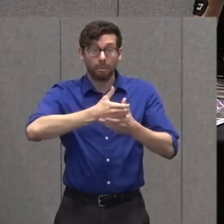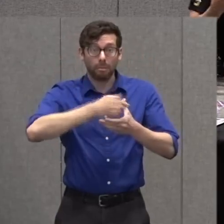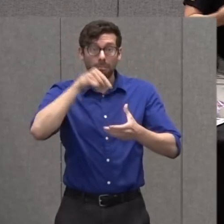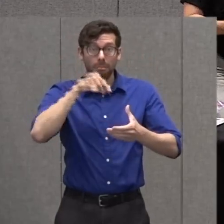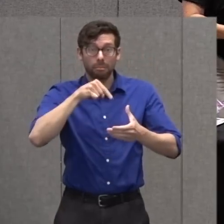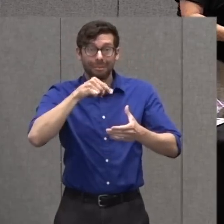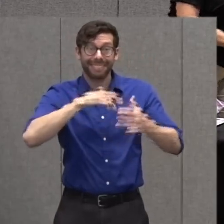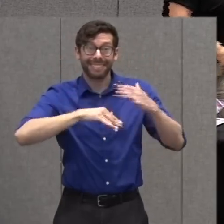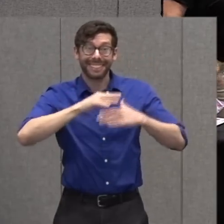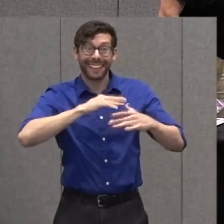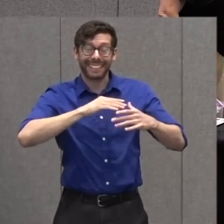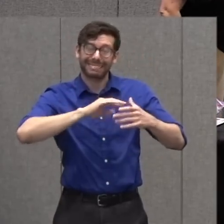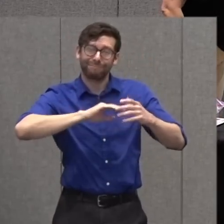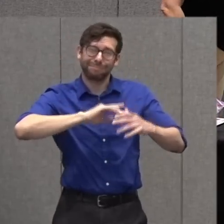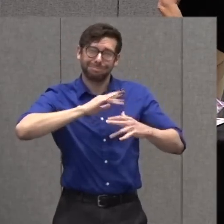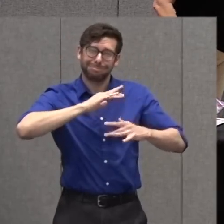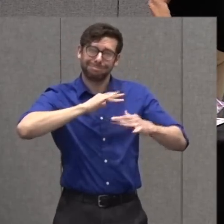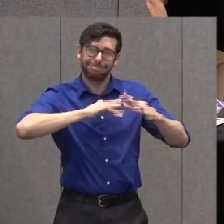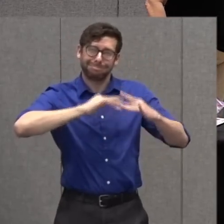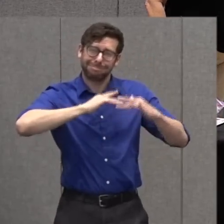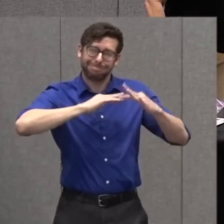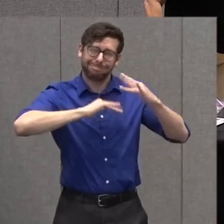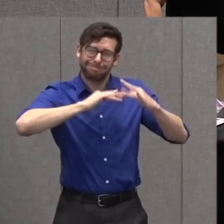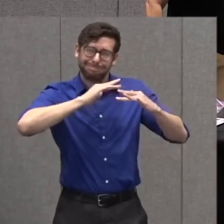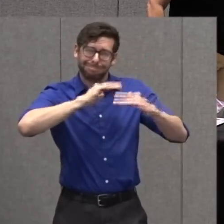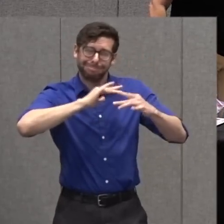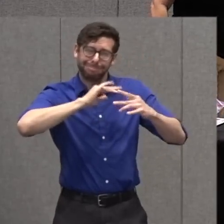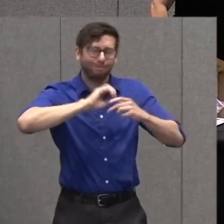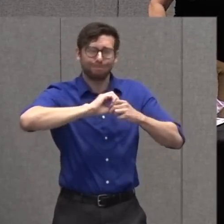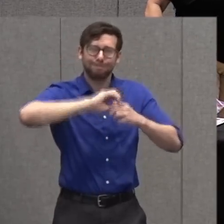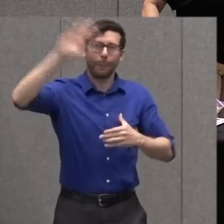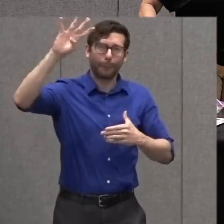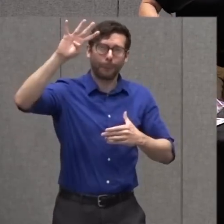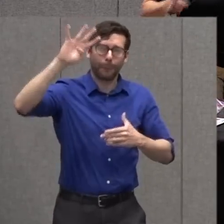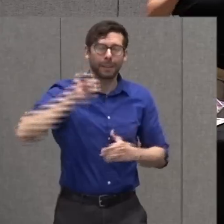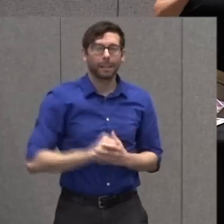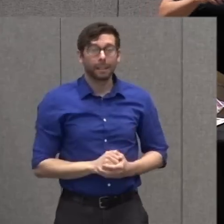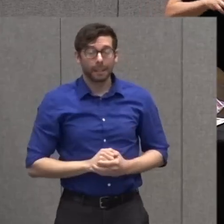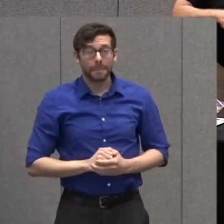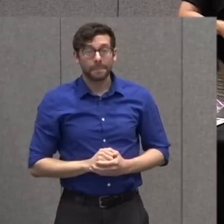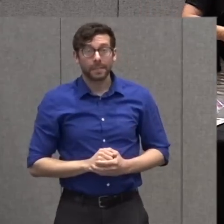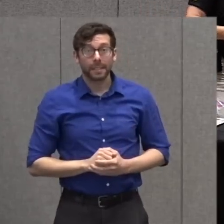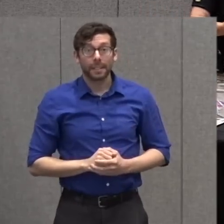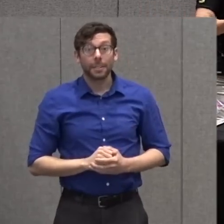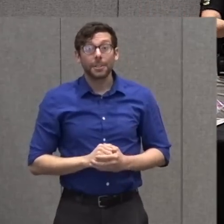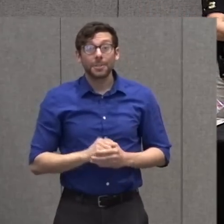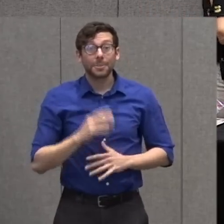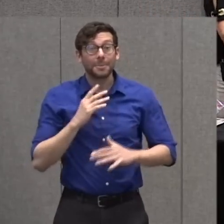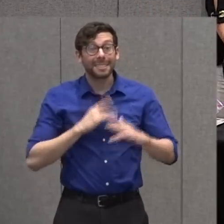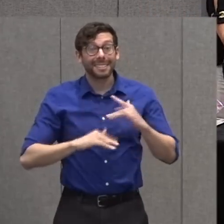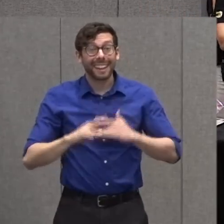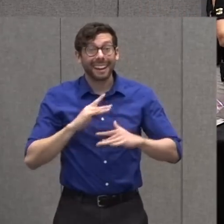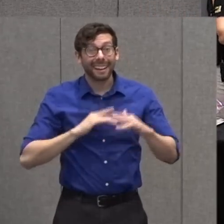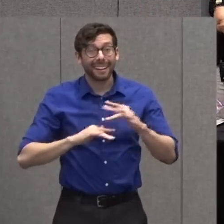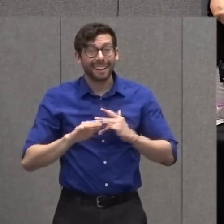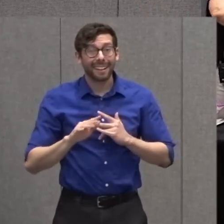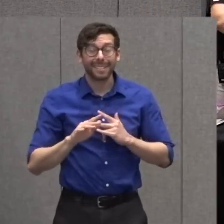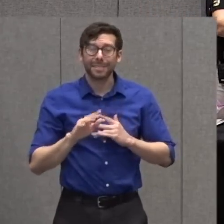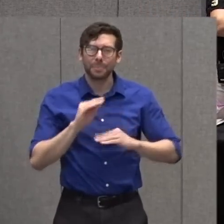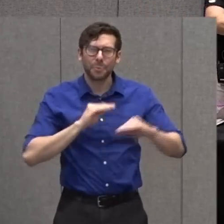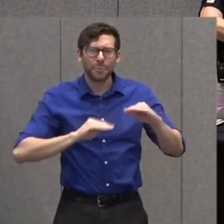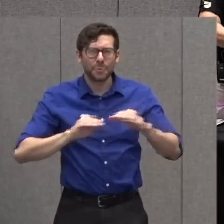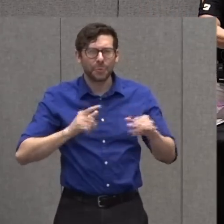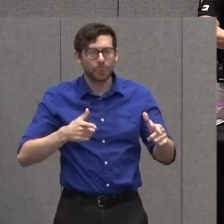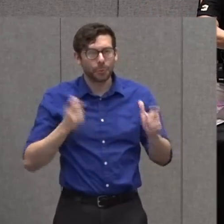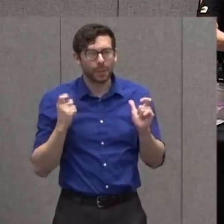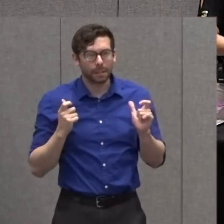escaping. Remember, our particles of gas move very quickly. So That's when we make it and we open